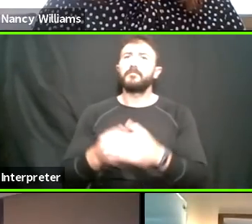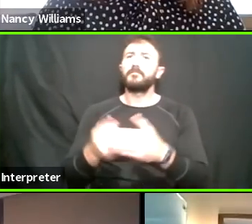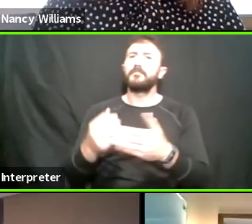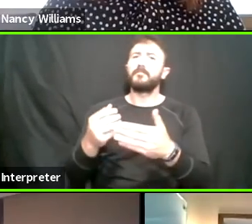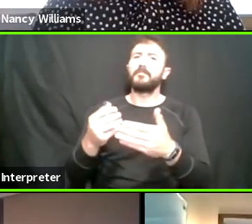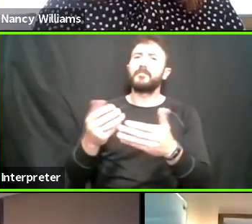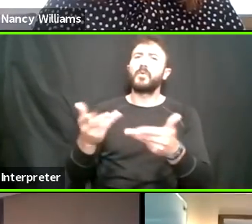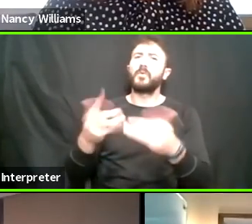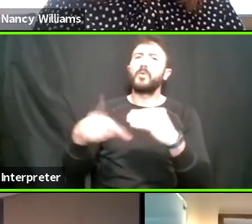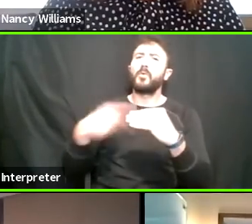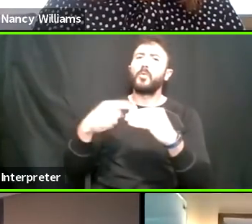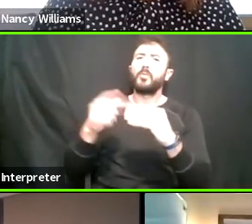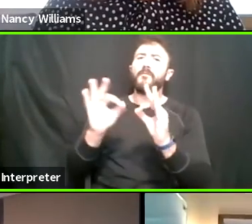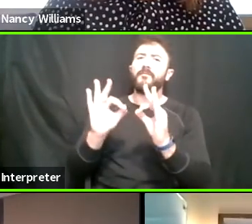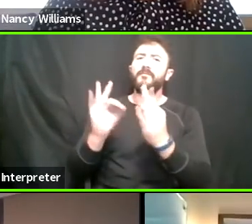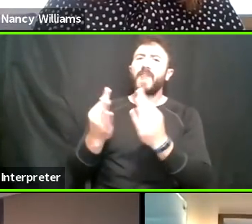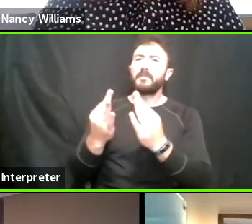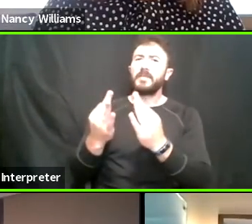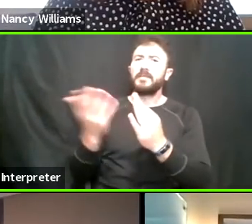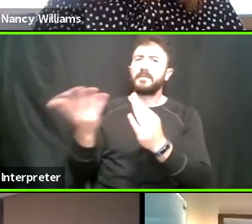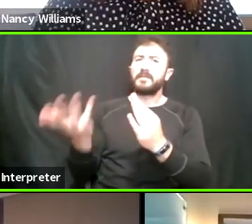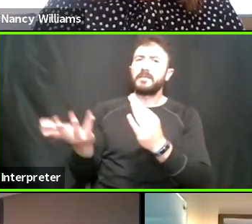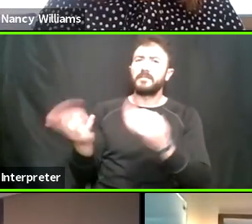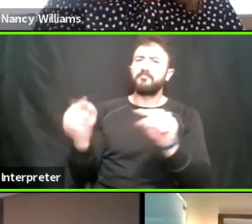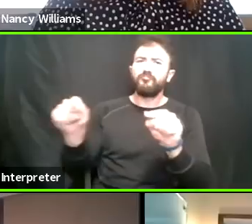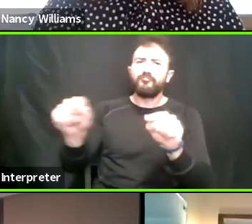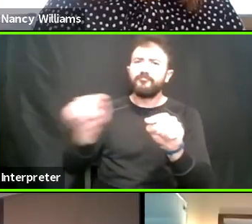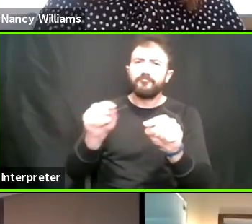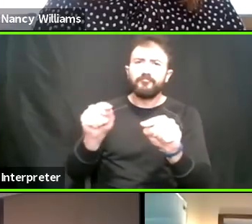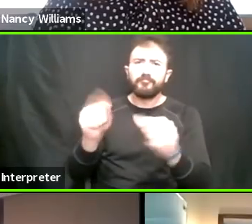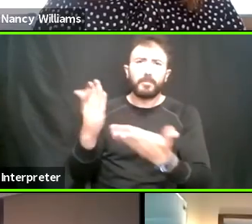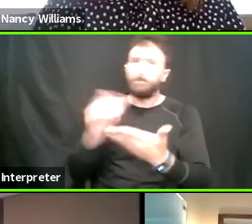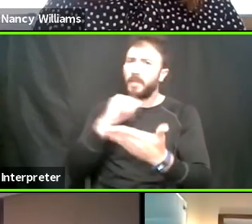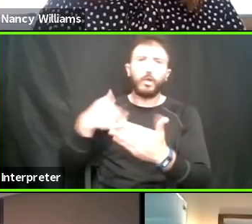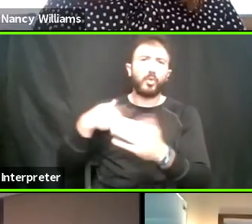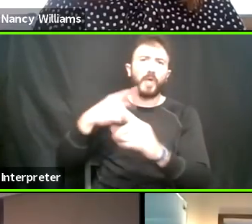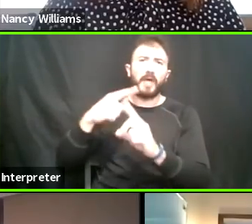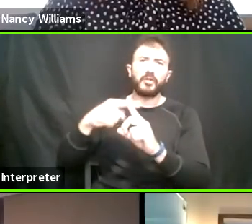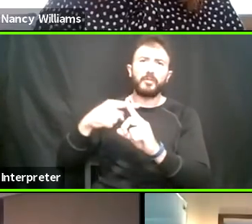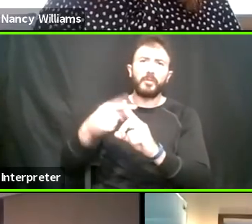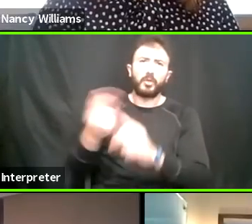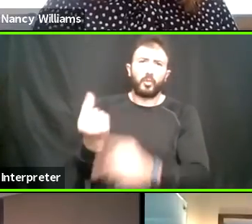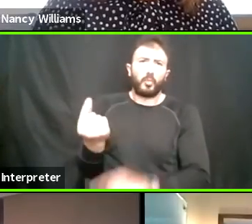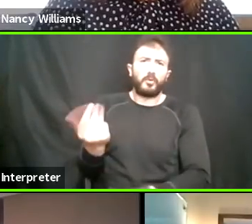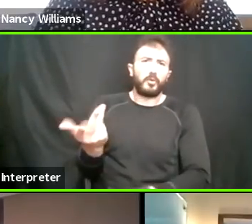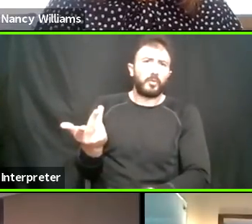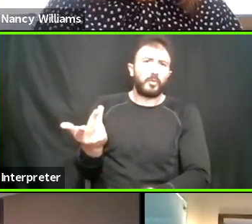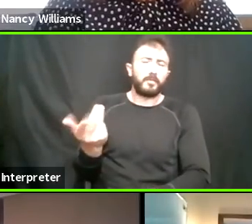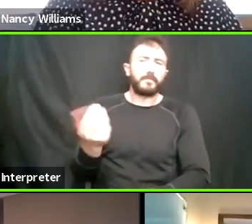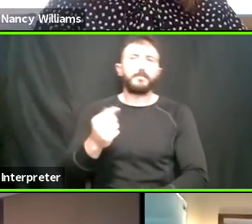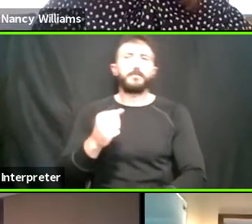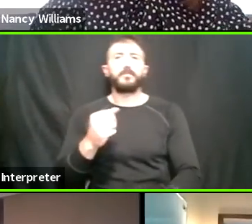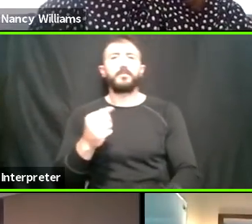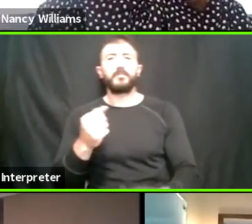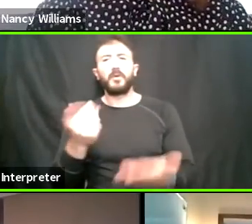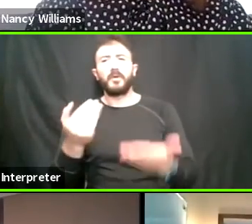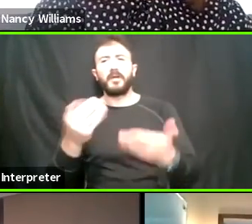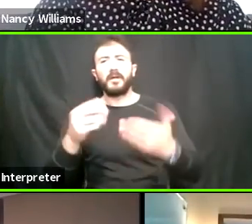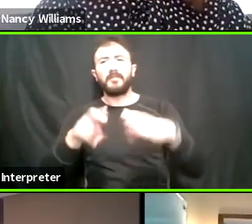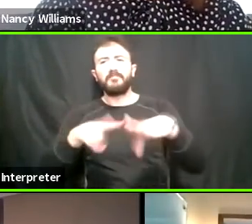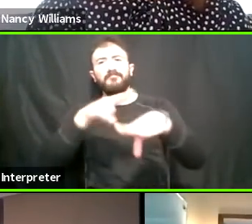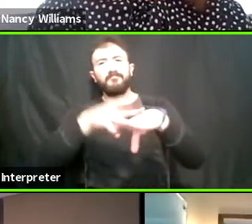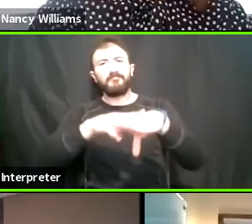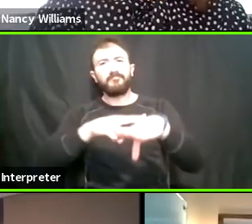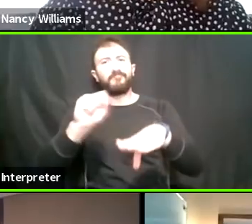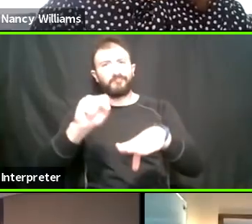there, Becky, who may not have a thermometer? What do we do? And of course, we are going to